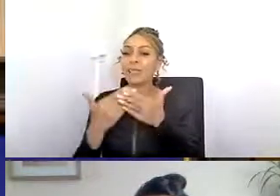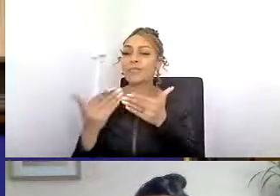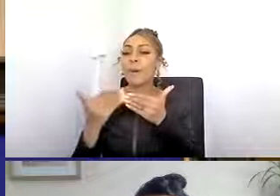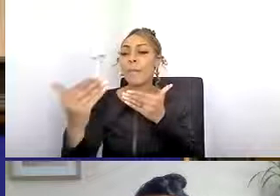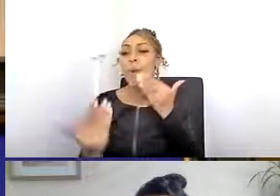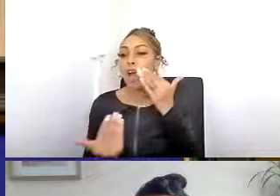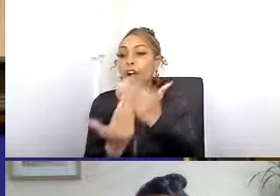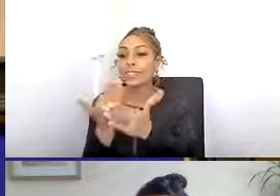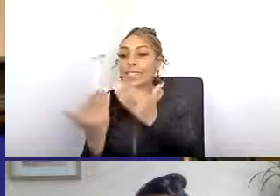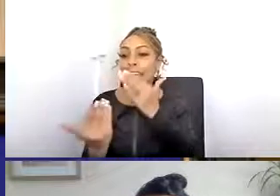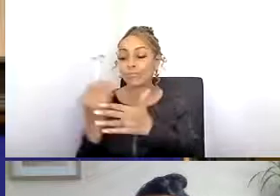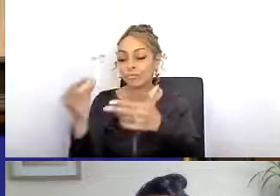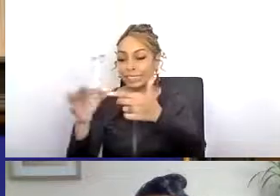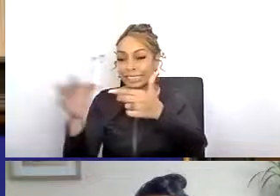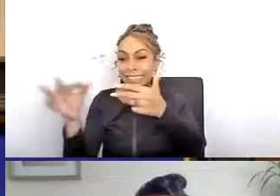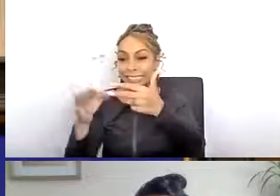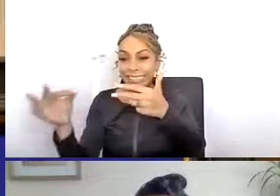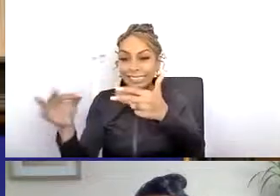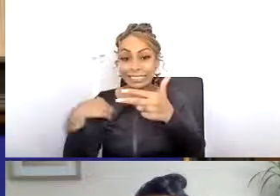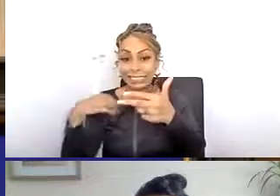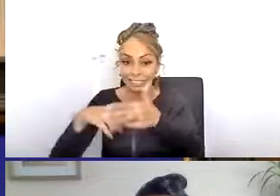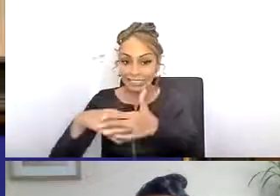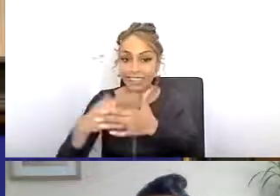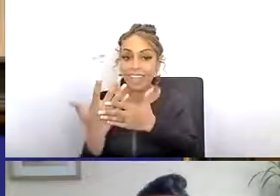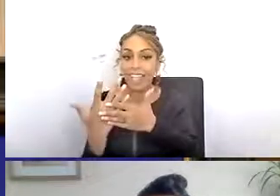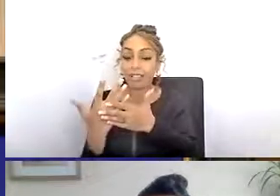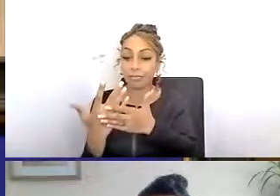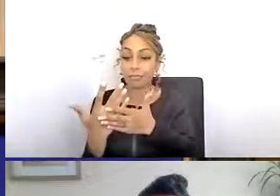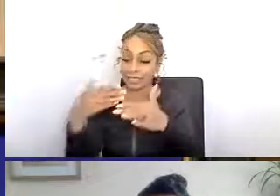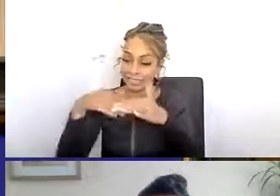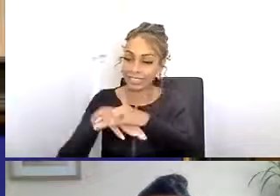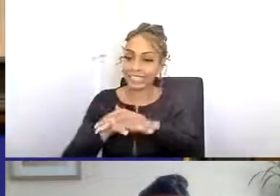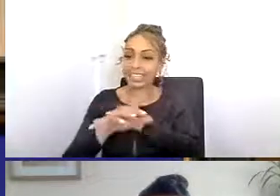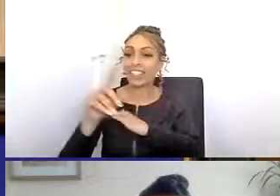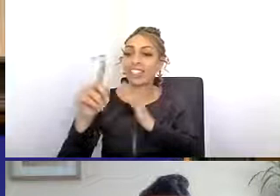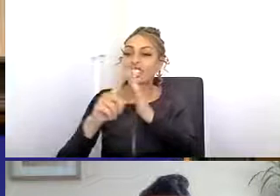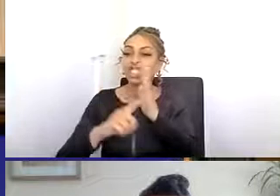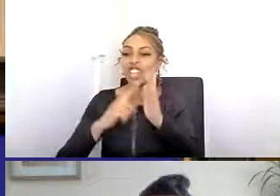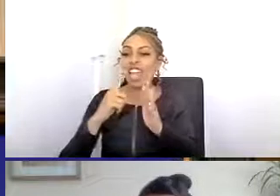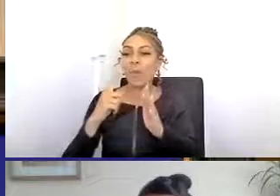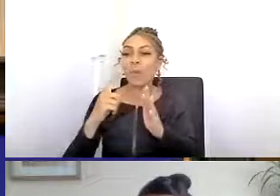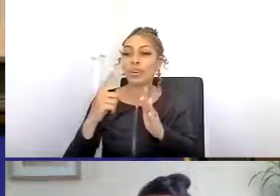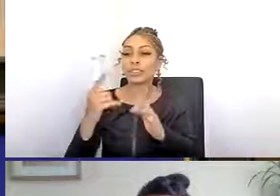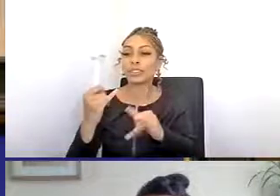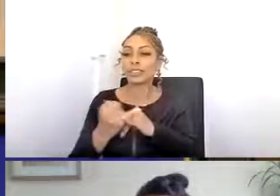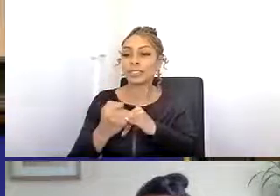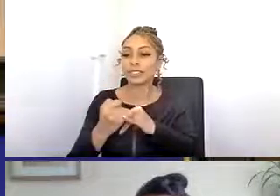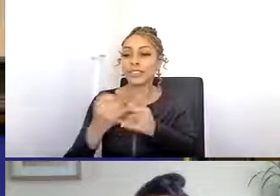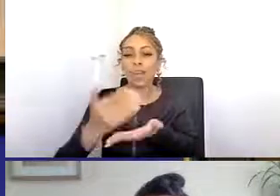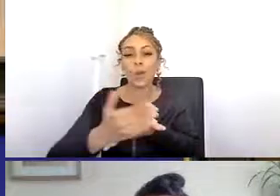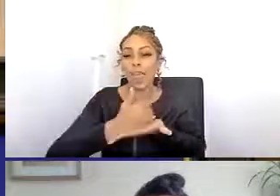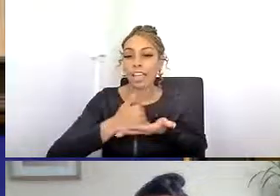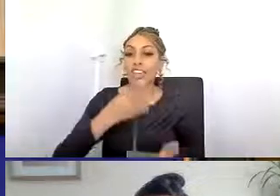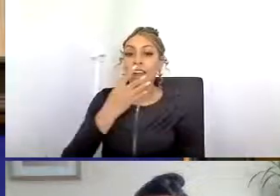strand that we've developed within the Gerward collection. I know in some ways 1994 doesn't